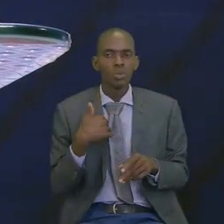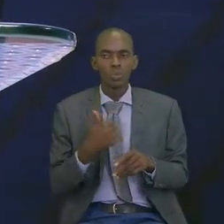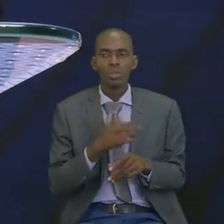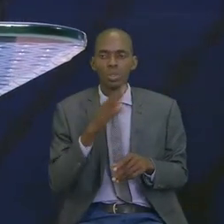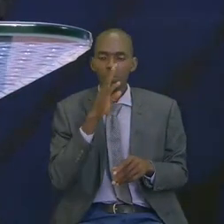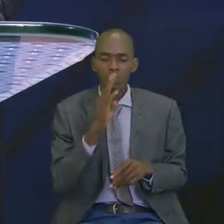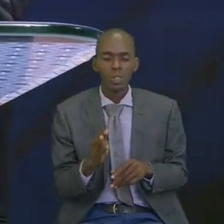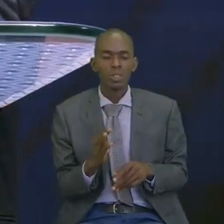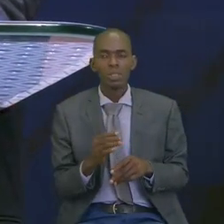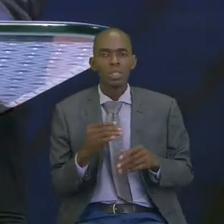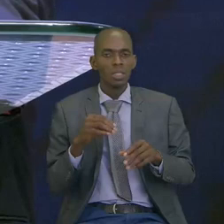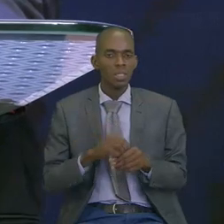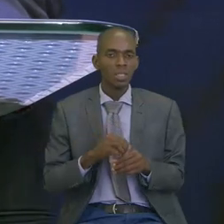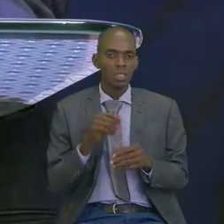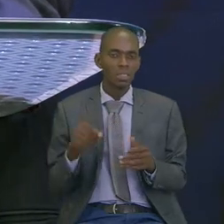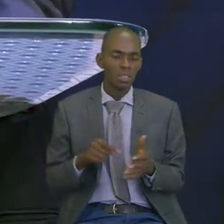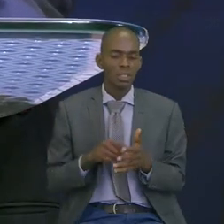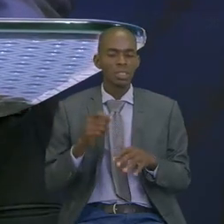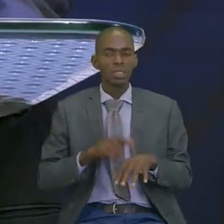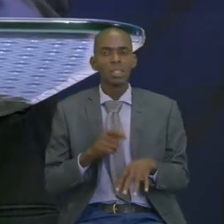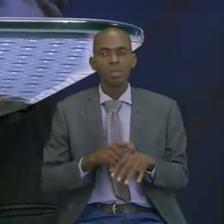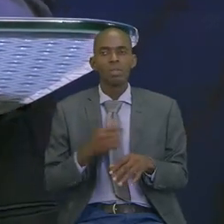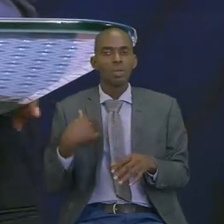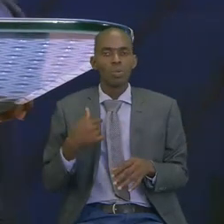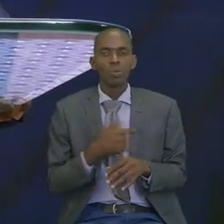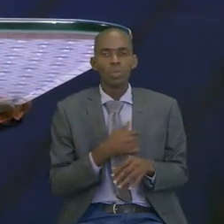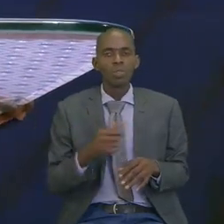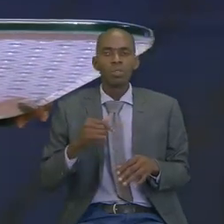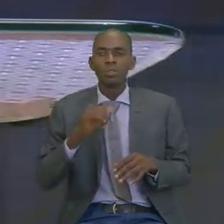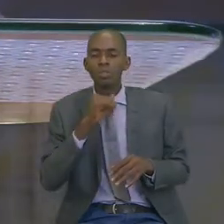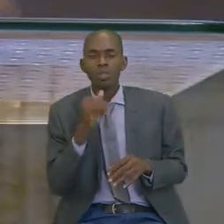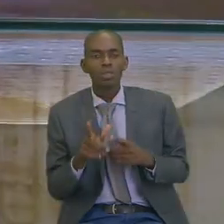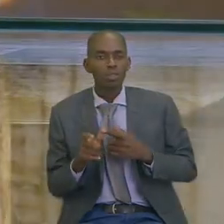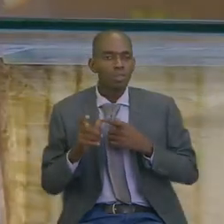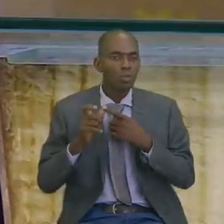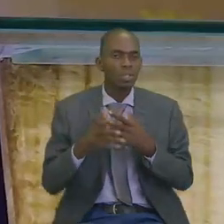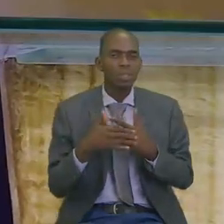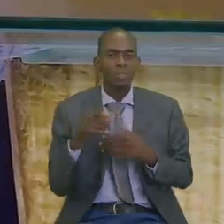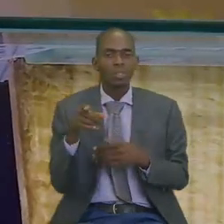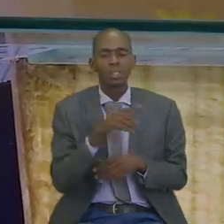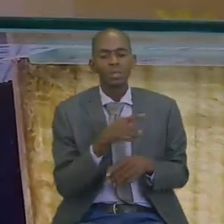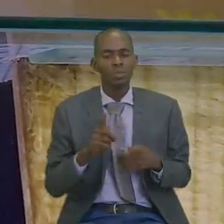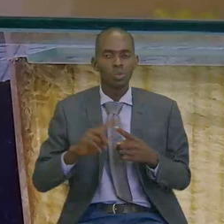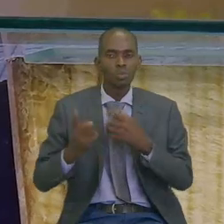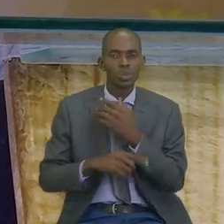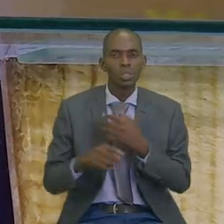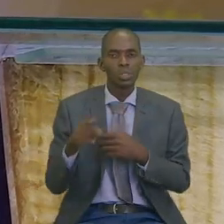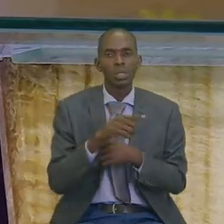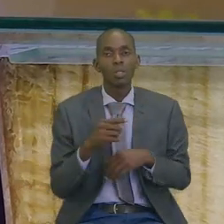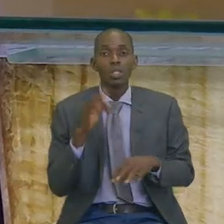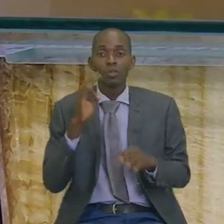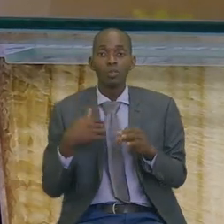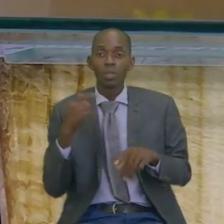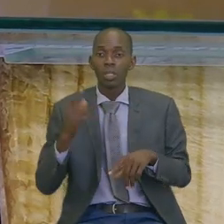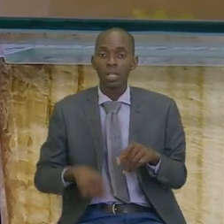of envying them, instead of running after them, instead of envying them, we pity them. And then if we cannot reach them